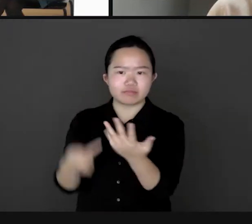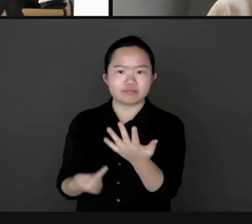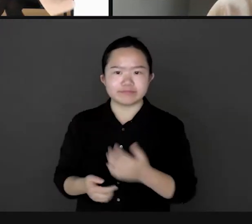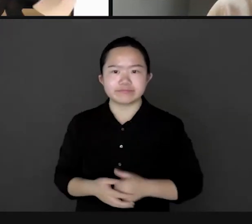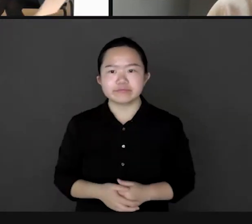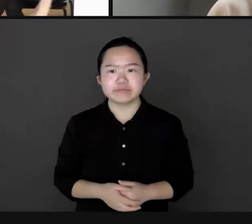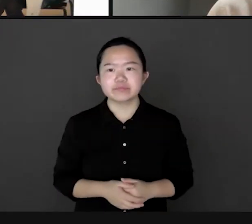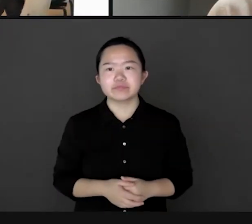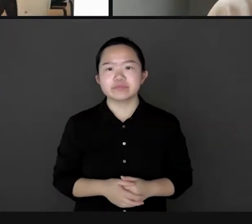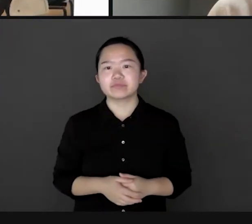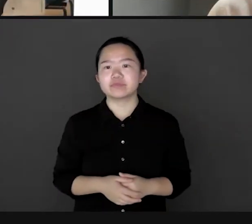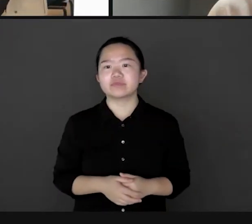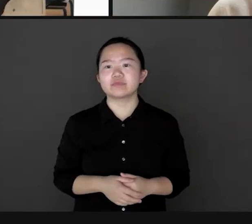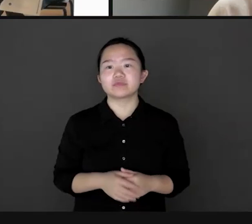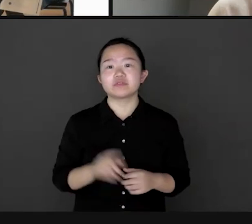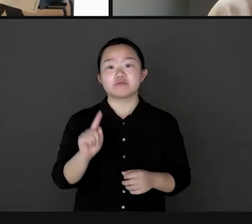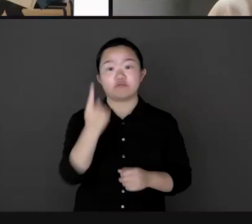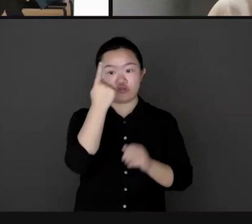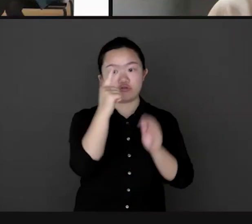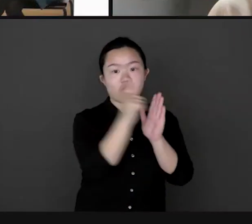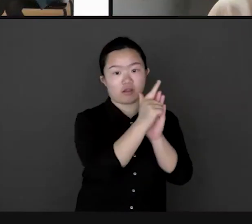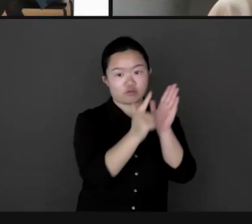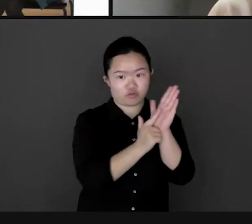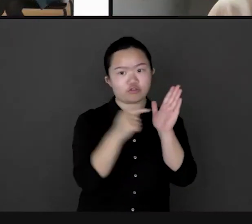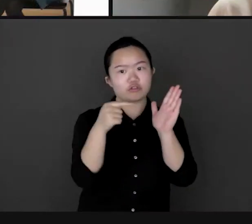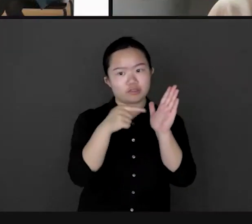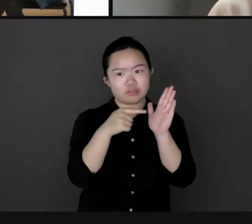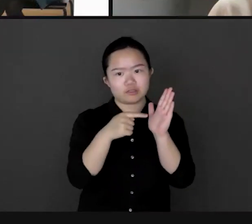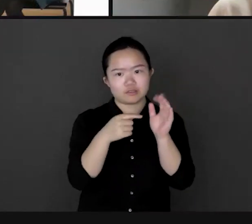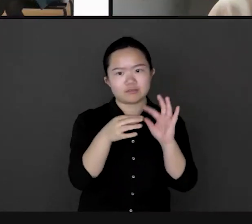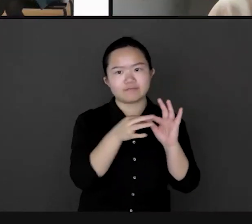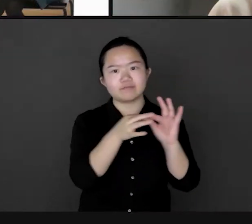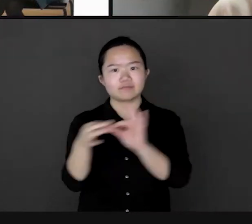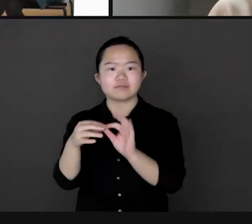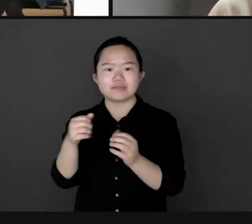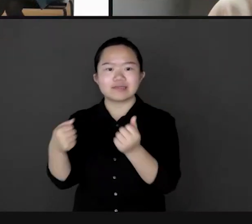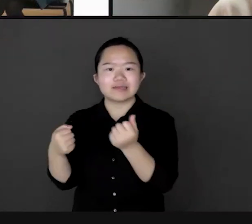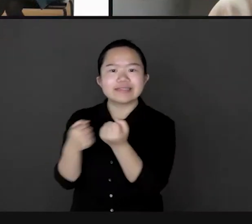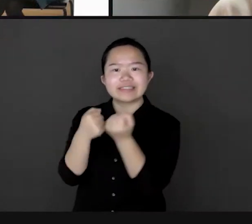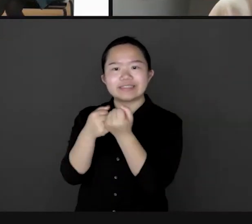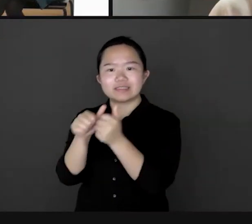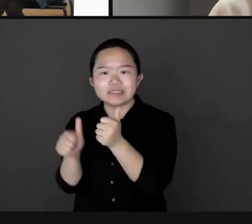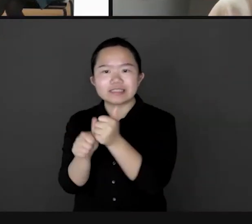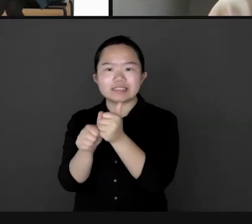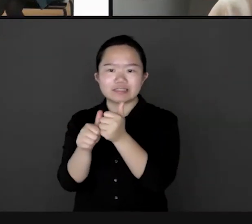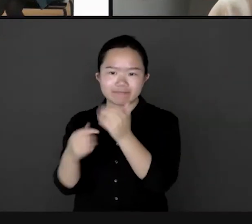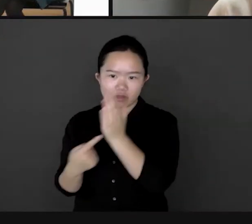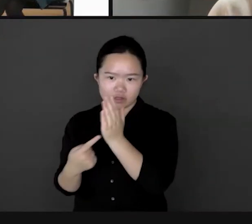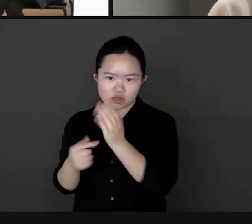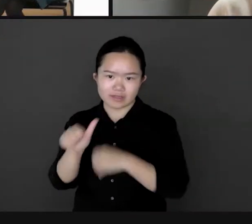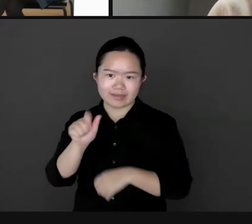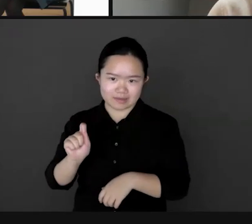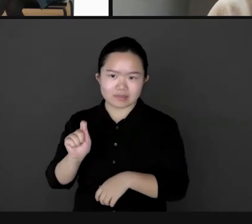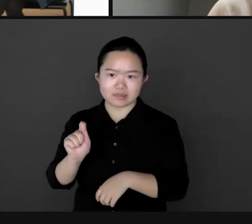We would like to see also where public services are digitalized, that there are also alternatives to digital formats. We're a big fan